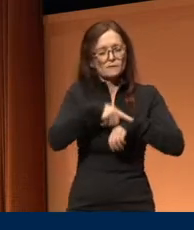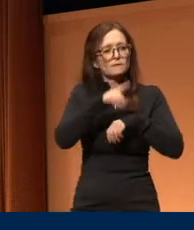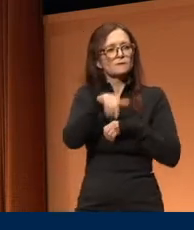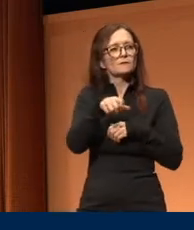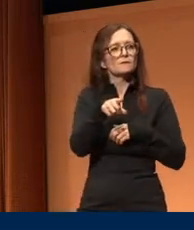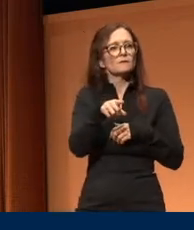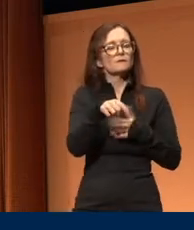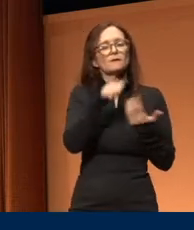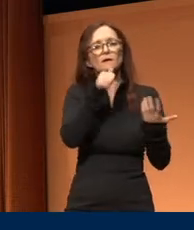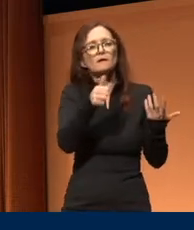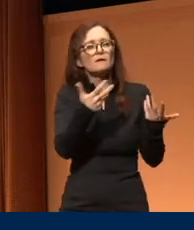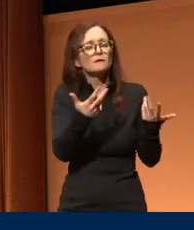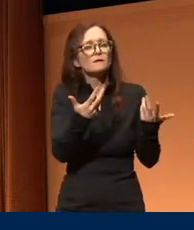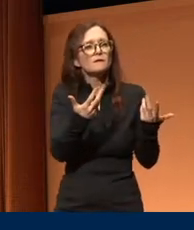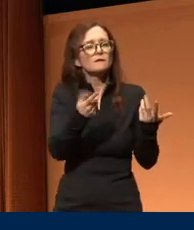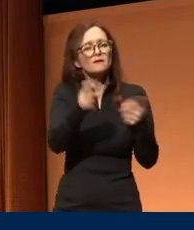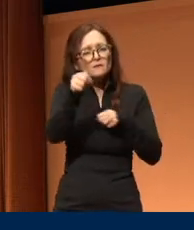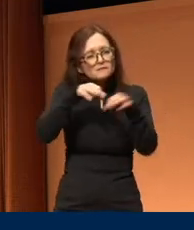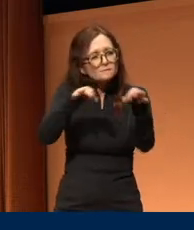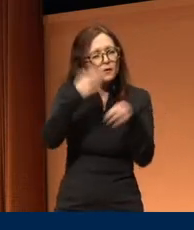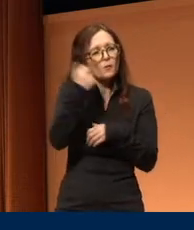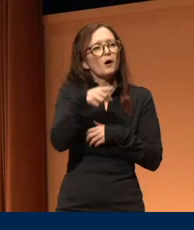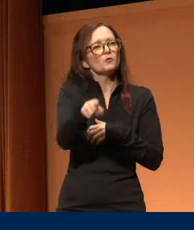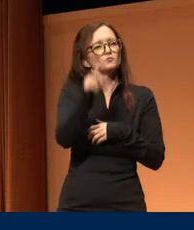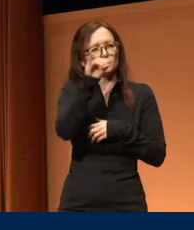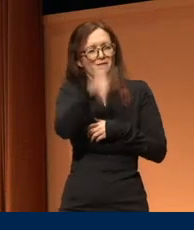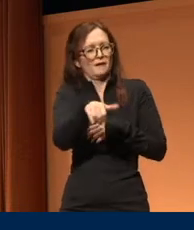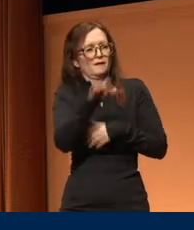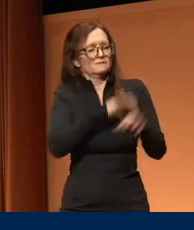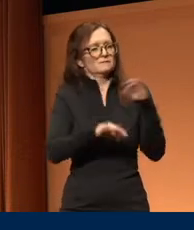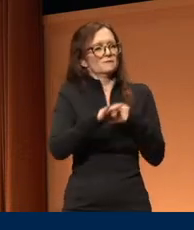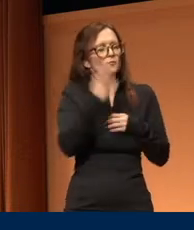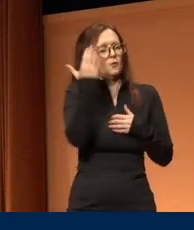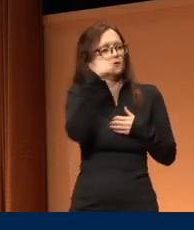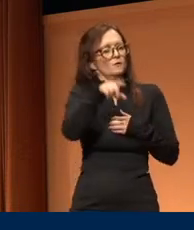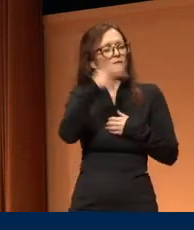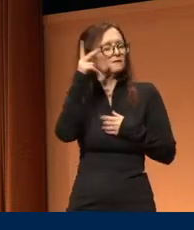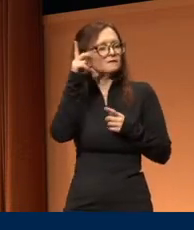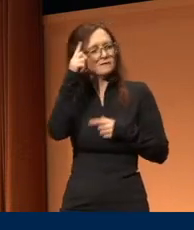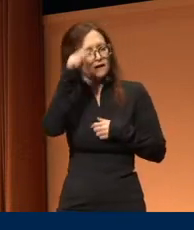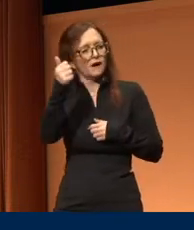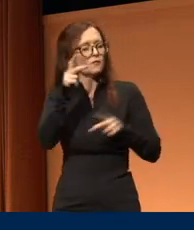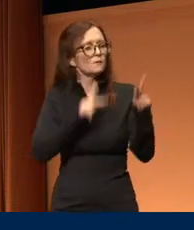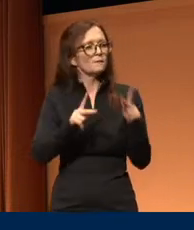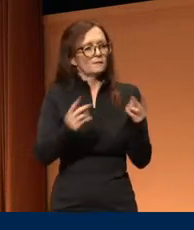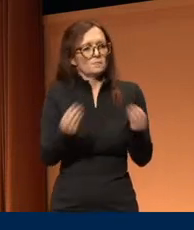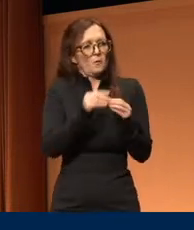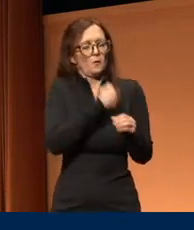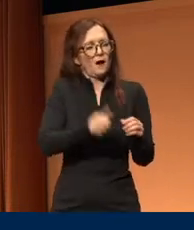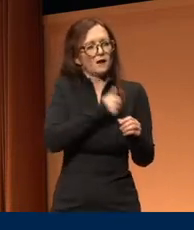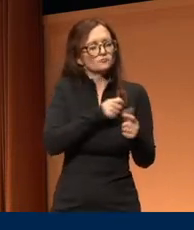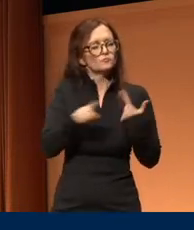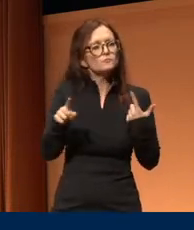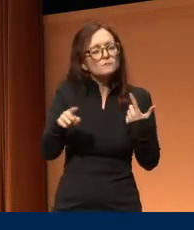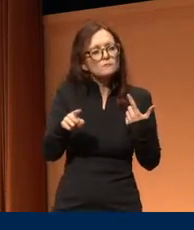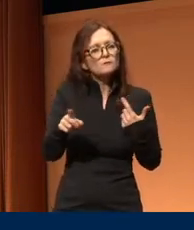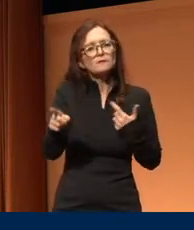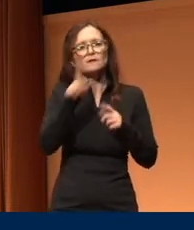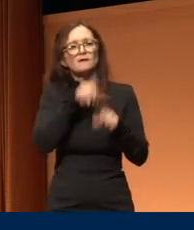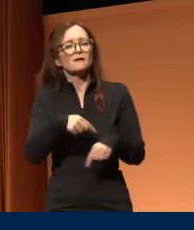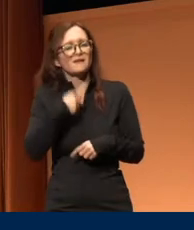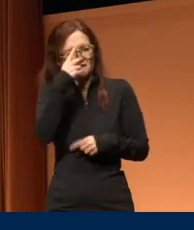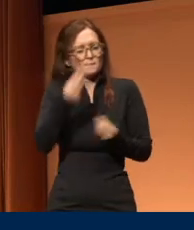assembly. It does not always go well. Can you explain why you are doing that and how you think other people perceive your attitude?" He answered, "It's